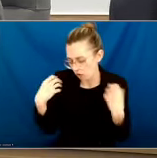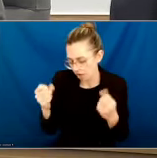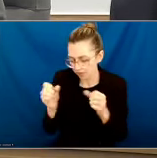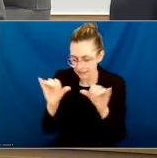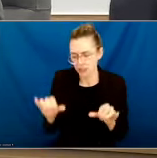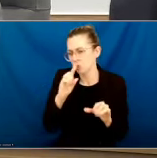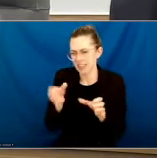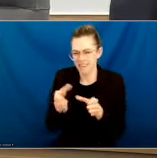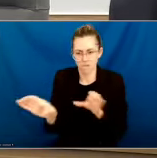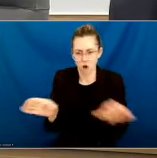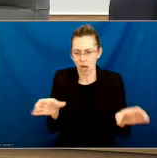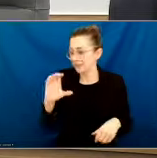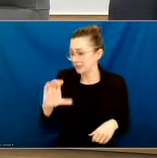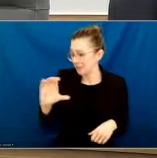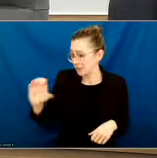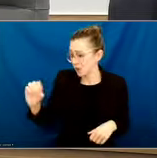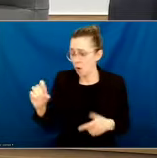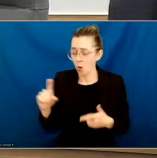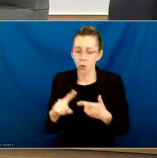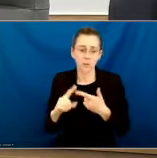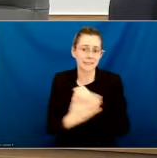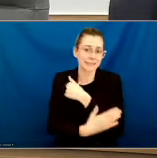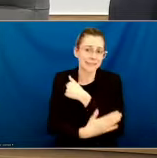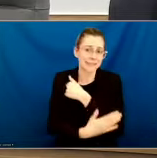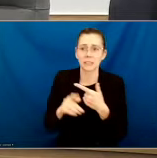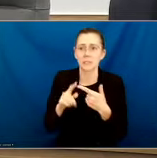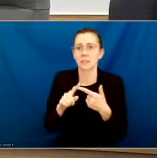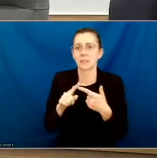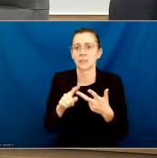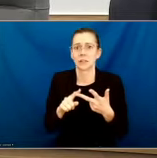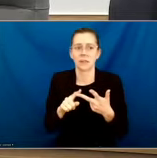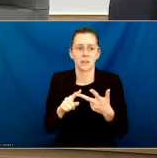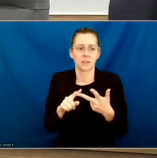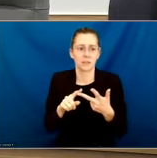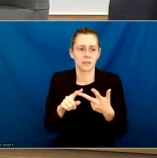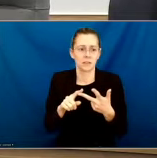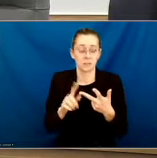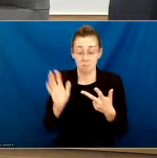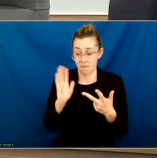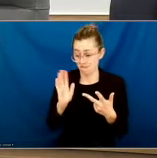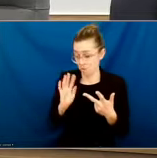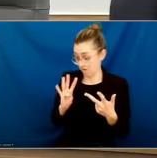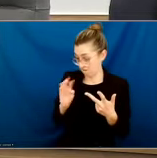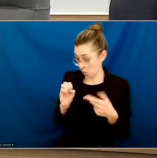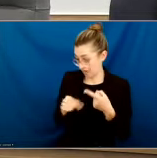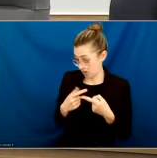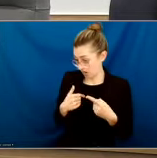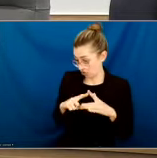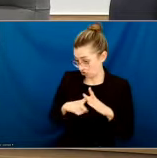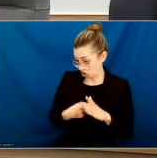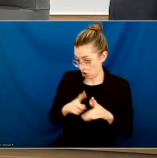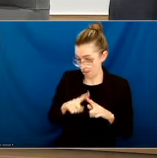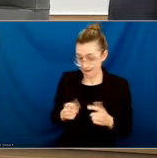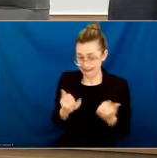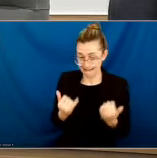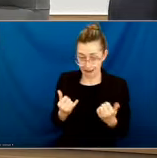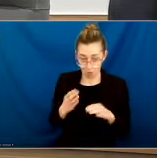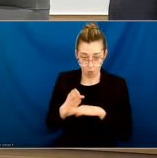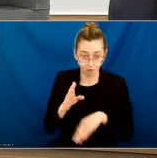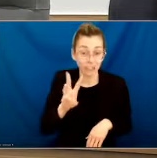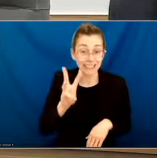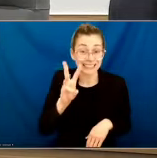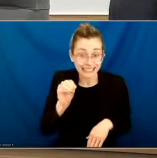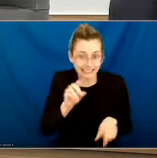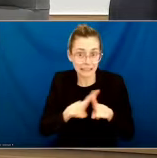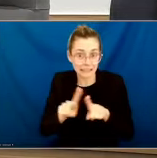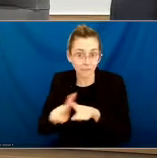all the counties, we have 60 some, it went from 40 when I started here to about 60 different organizations or task